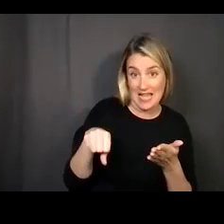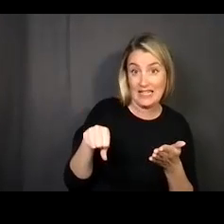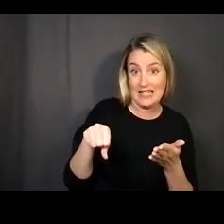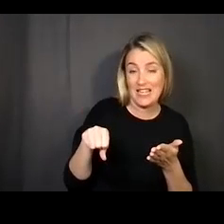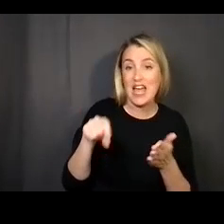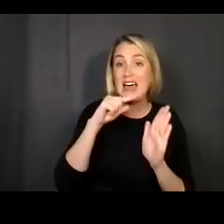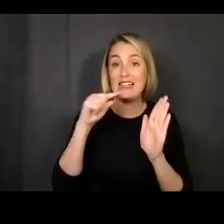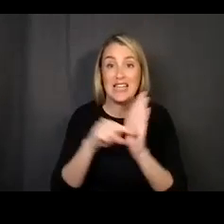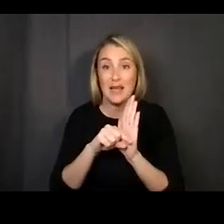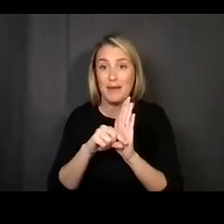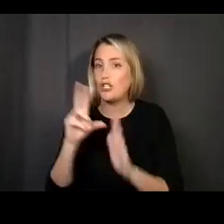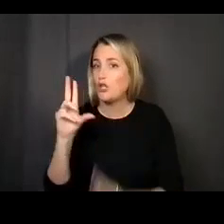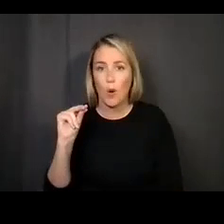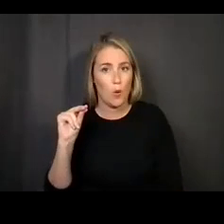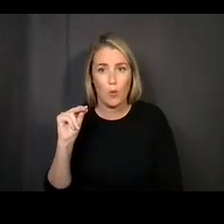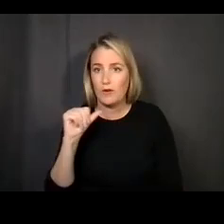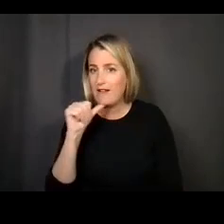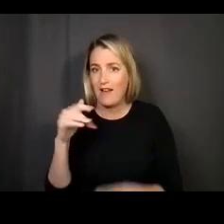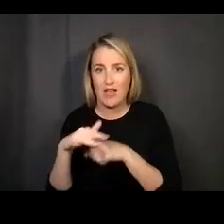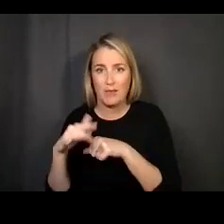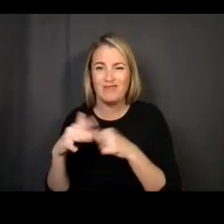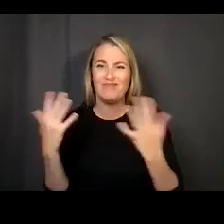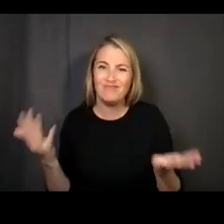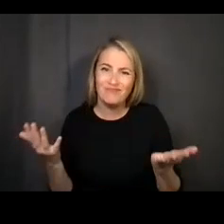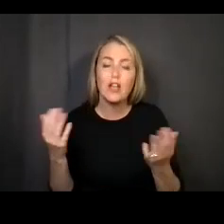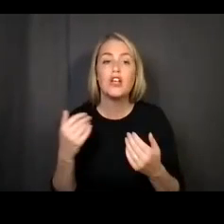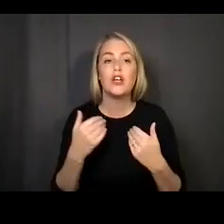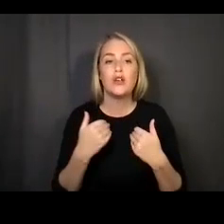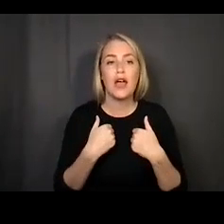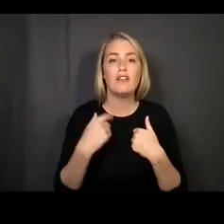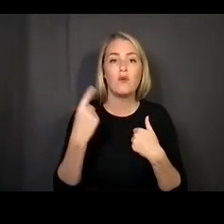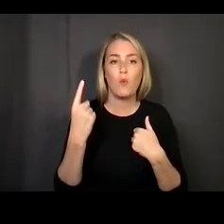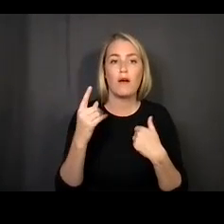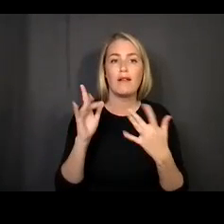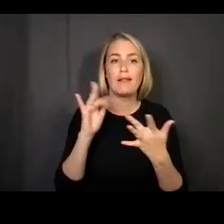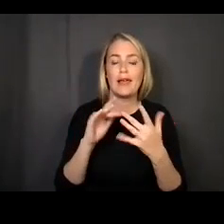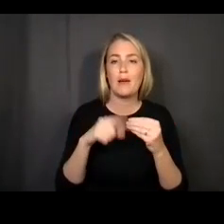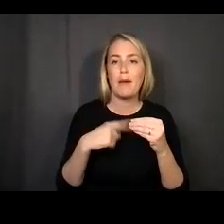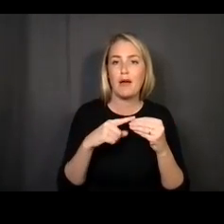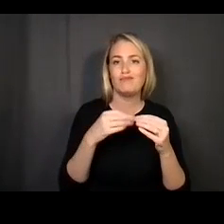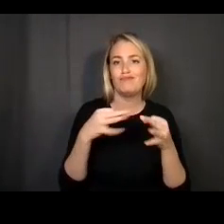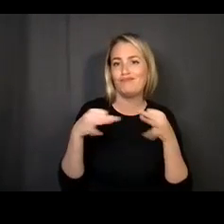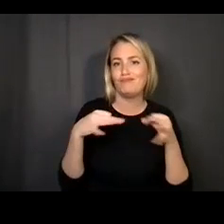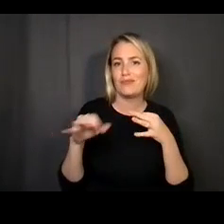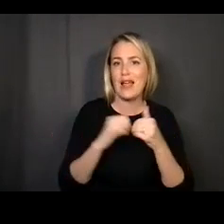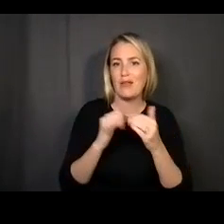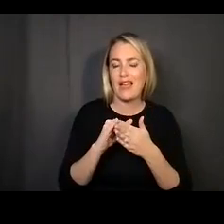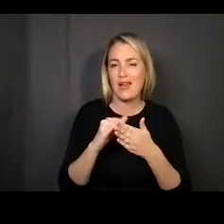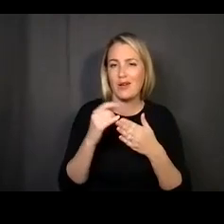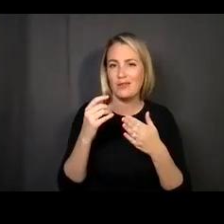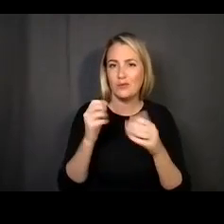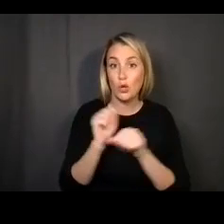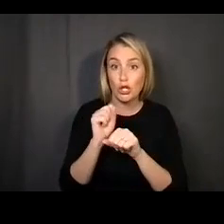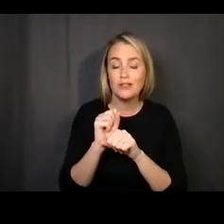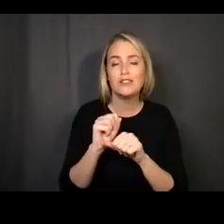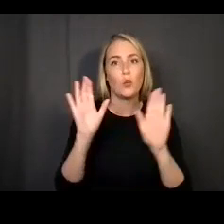en of what tareas. immersive Si readers like quisieran and ver un access video, there is one linked on the page. hay un There is, enlace en la página para que great. puedan